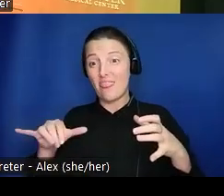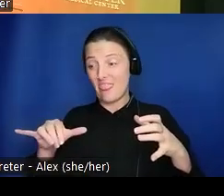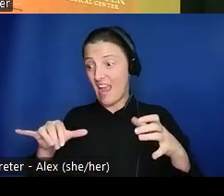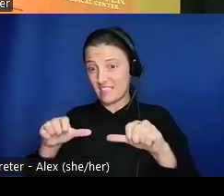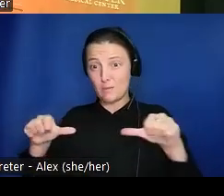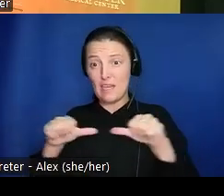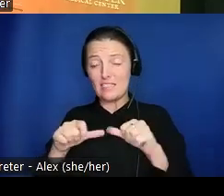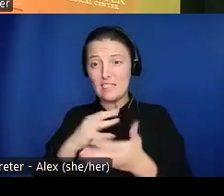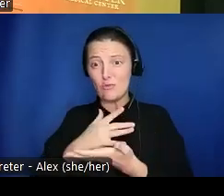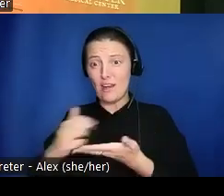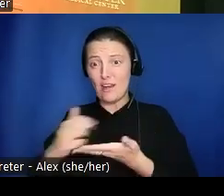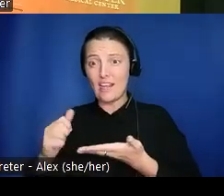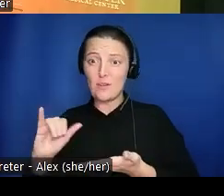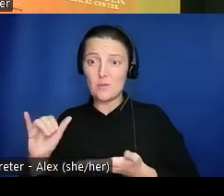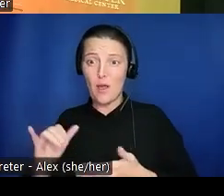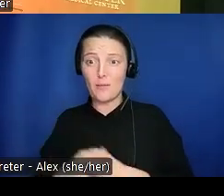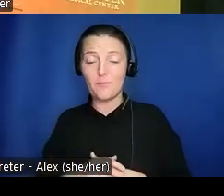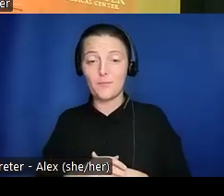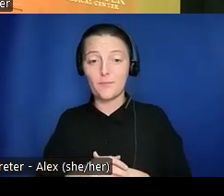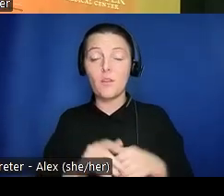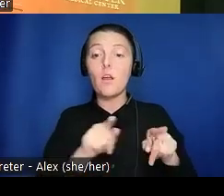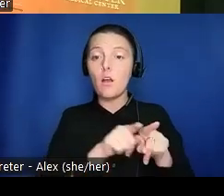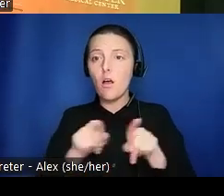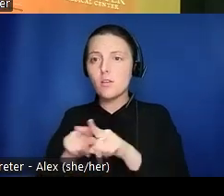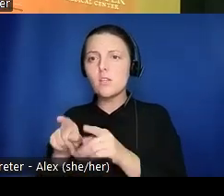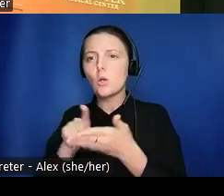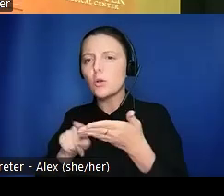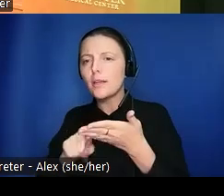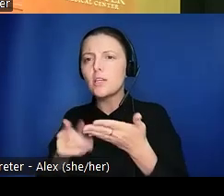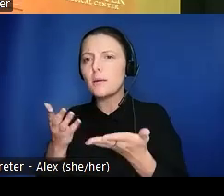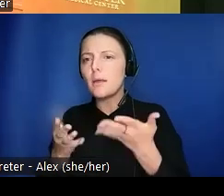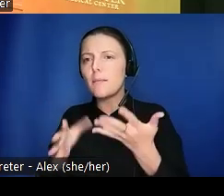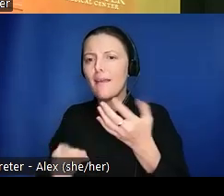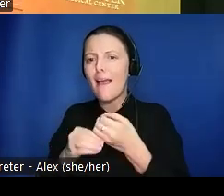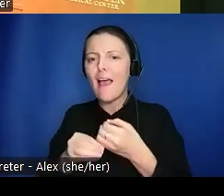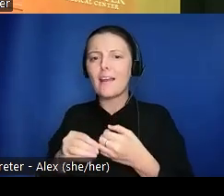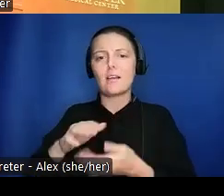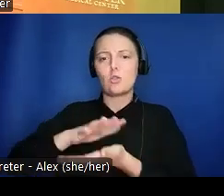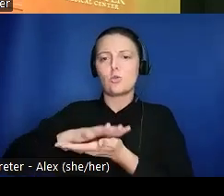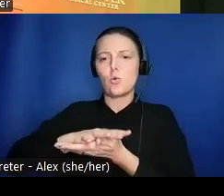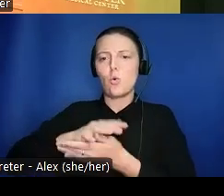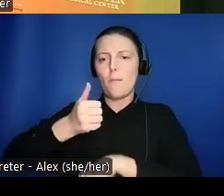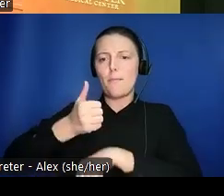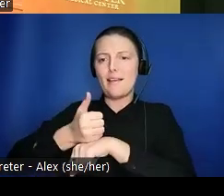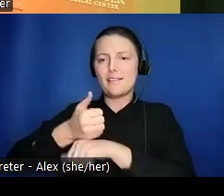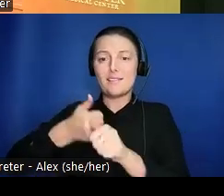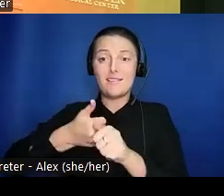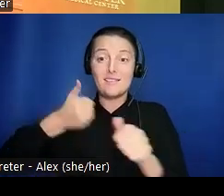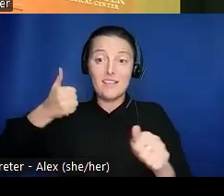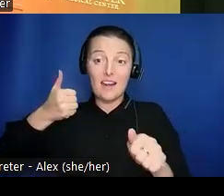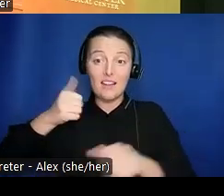it is looking to add school-based satellite clinic for the Rochester City district as